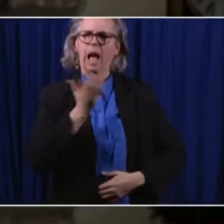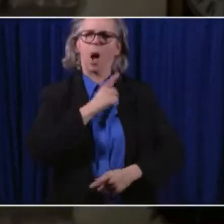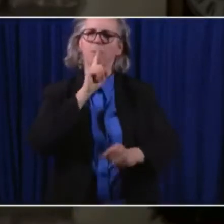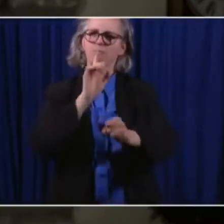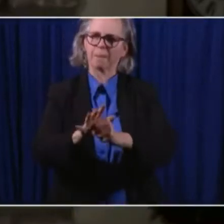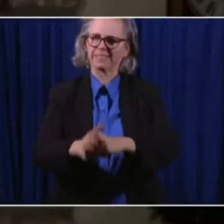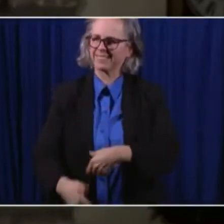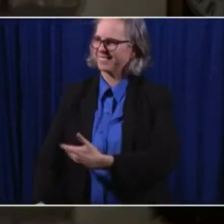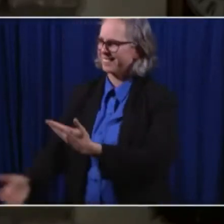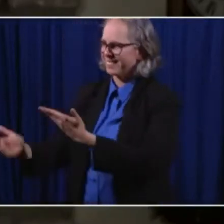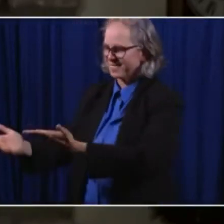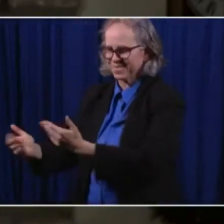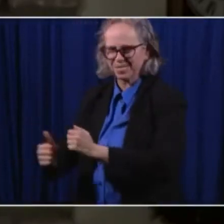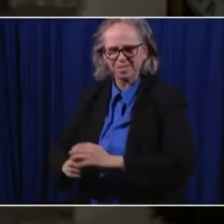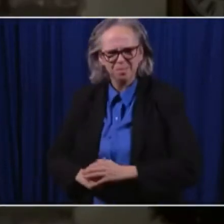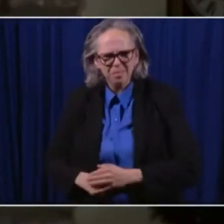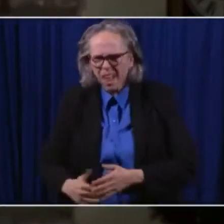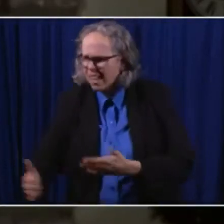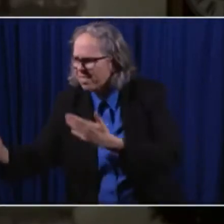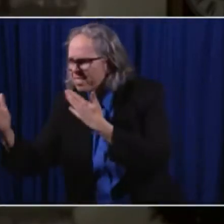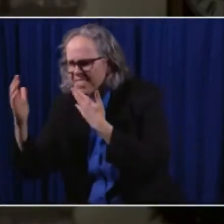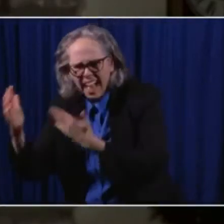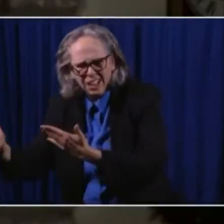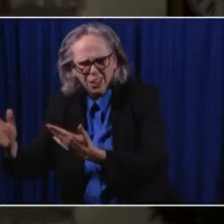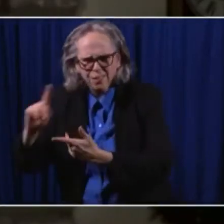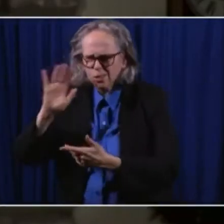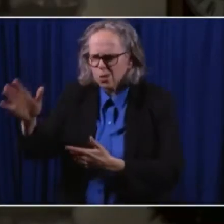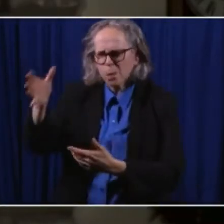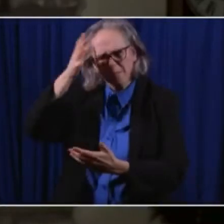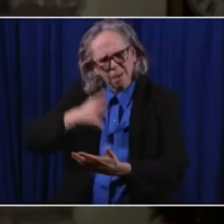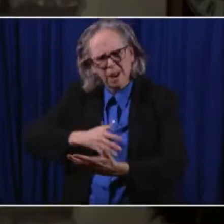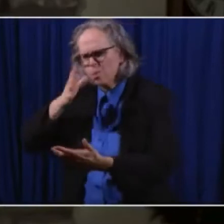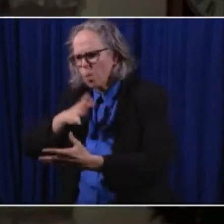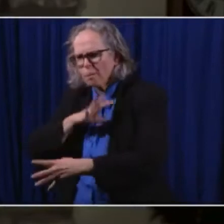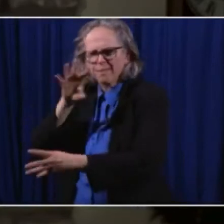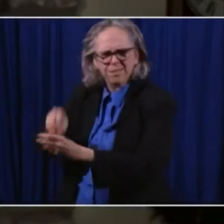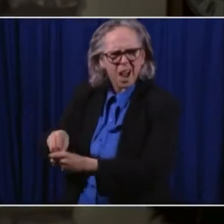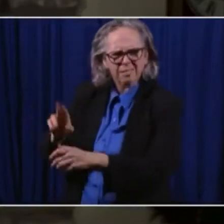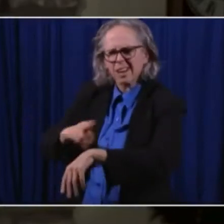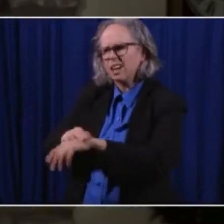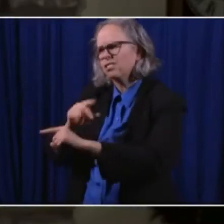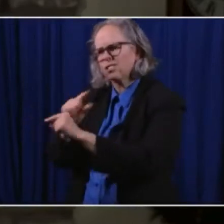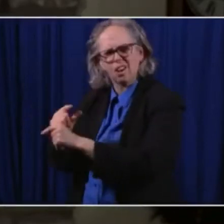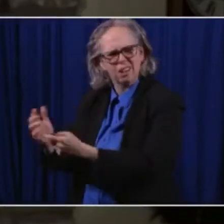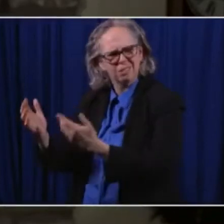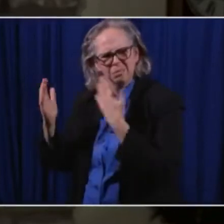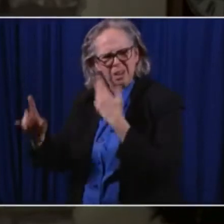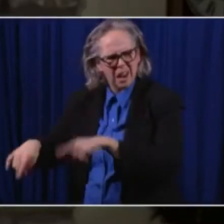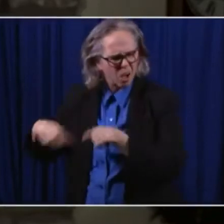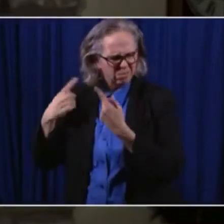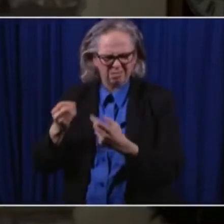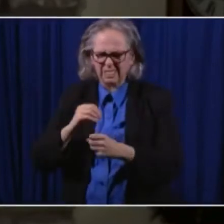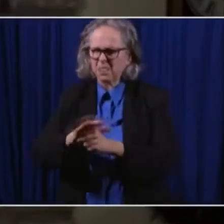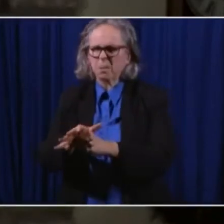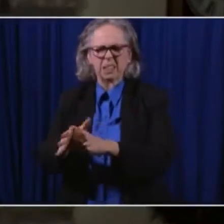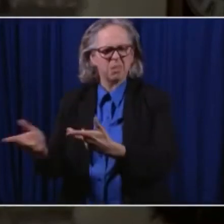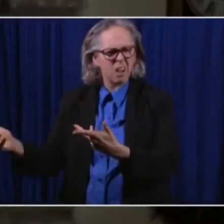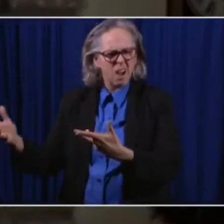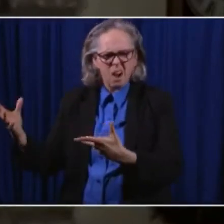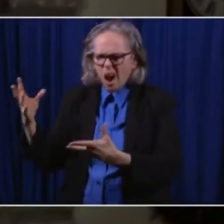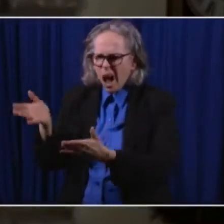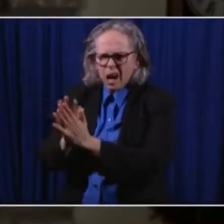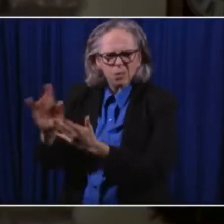of the Ohio National Guard. You've done so much during this pandemic, and anytime we've called upon you, you've done it. And I